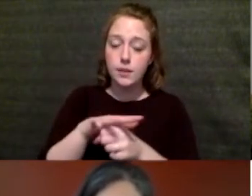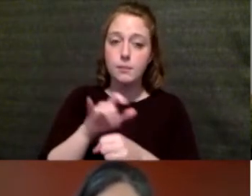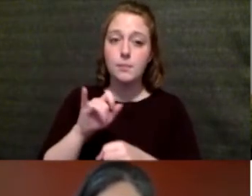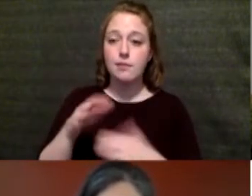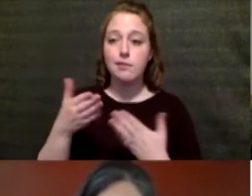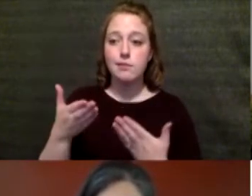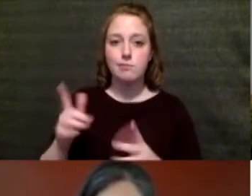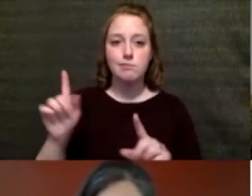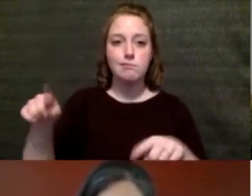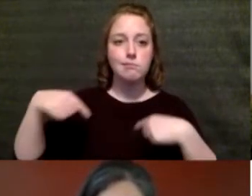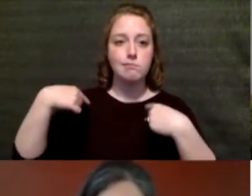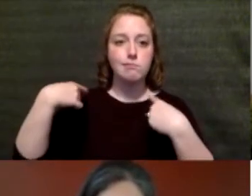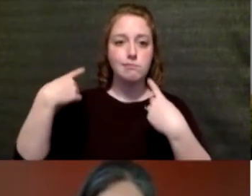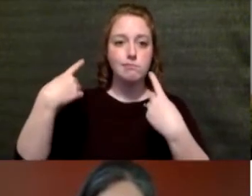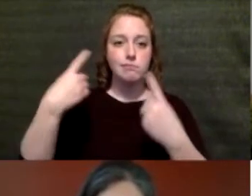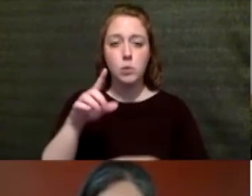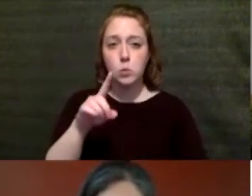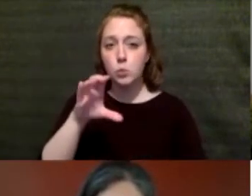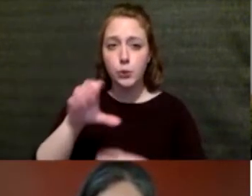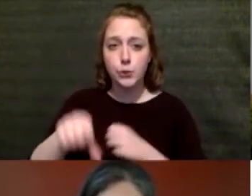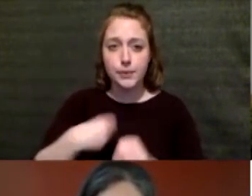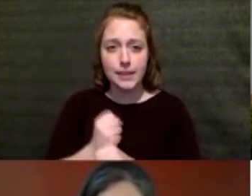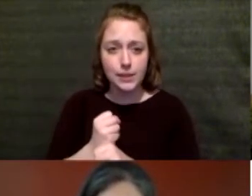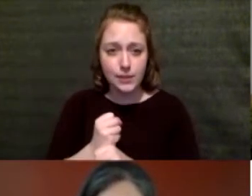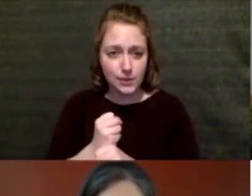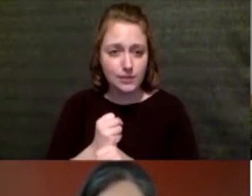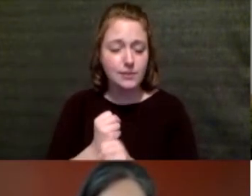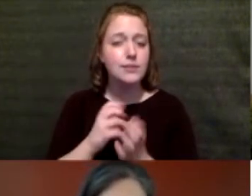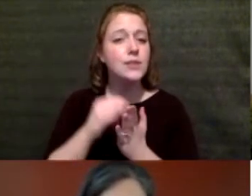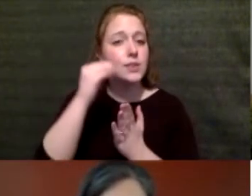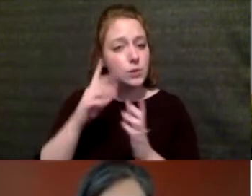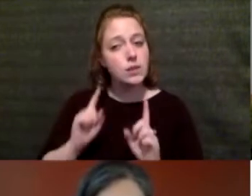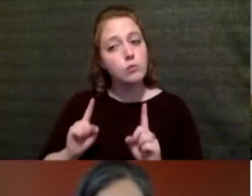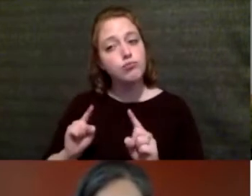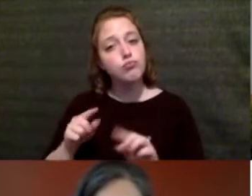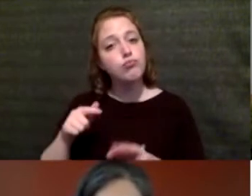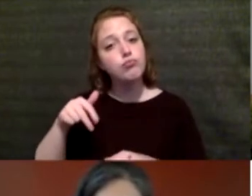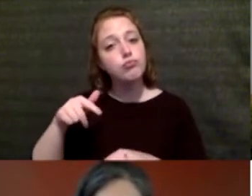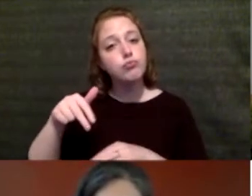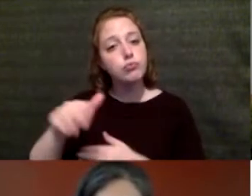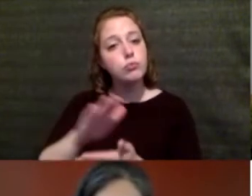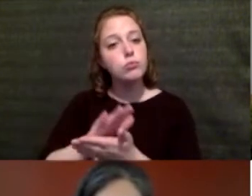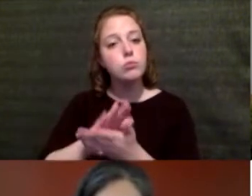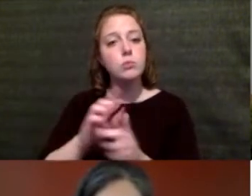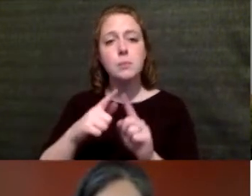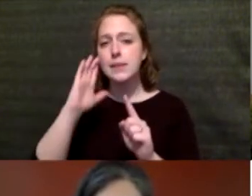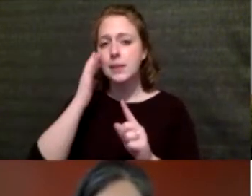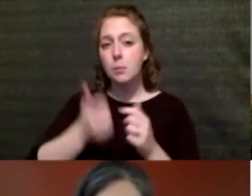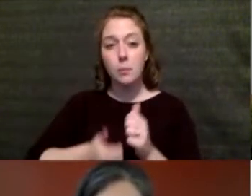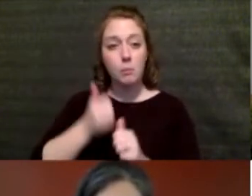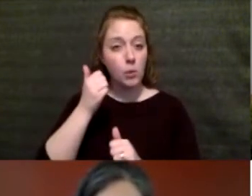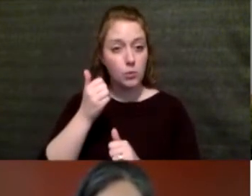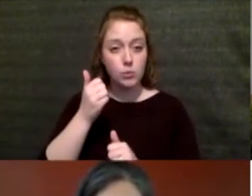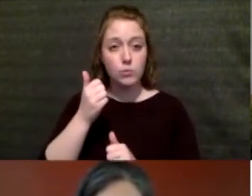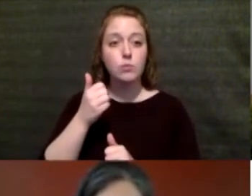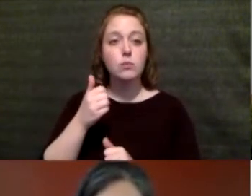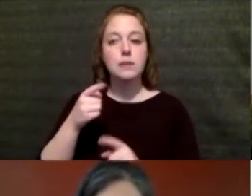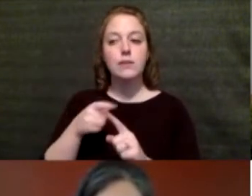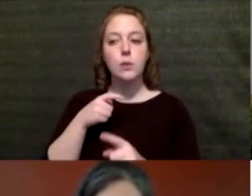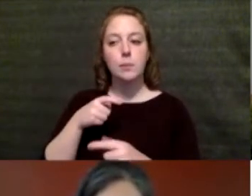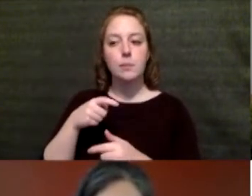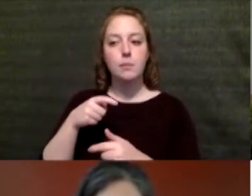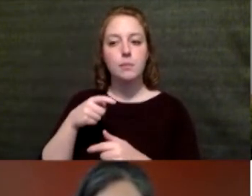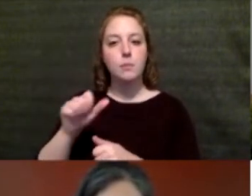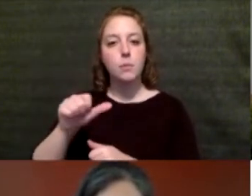hundred years and that students can walk to school, but it seems like most of the students are a significant percentage of them come from outside of the